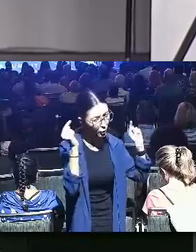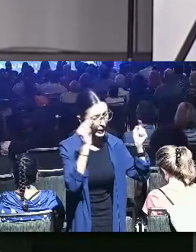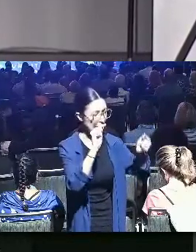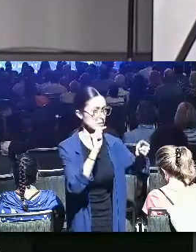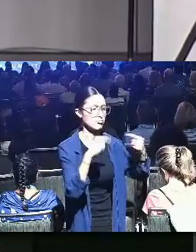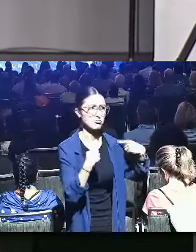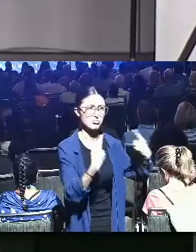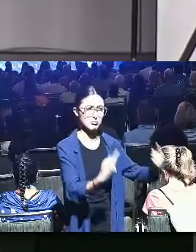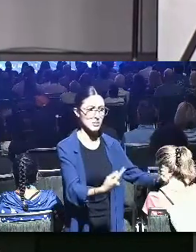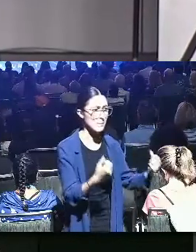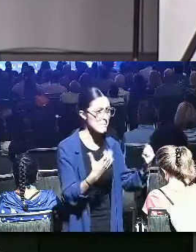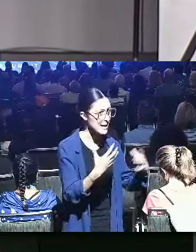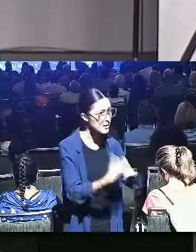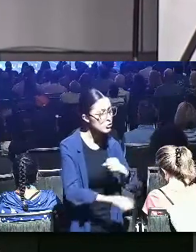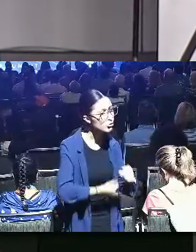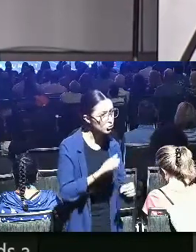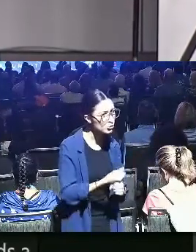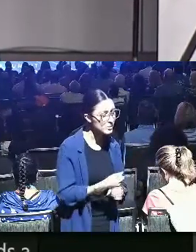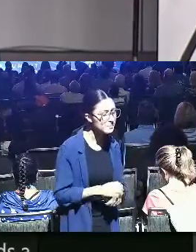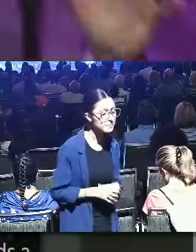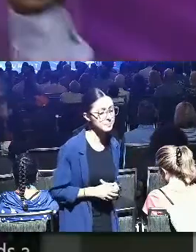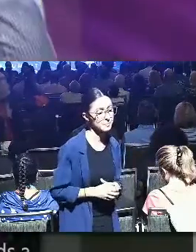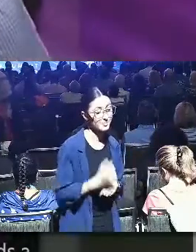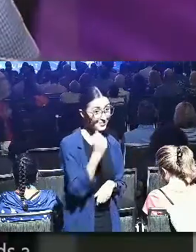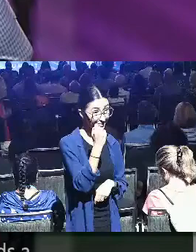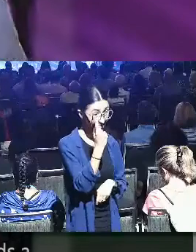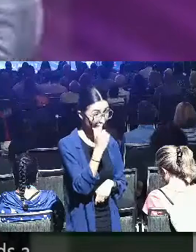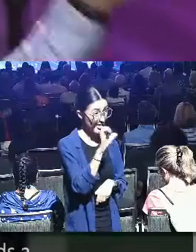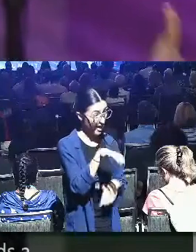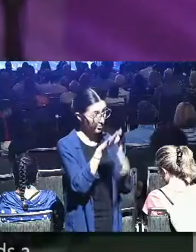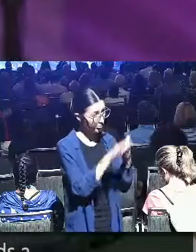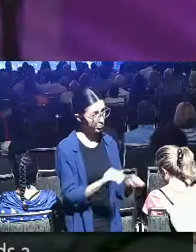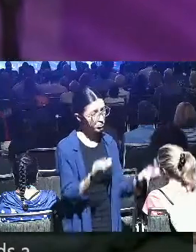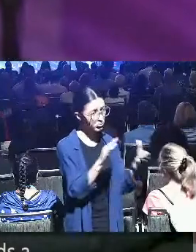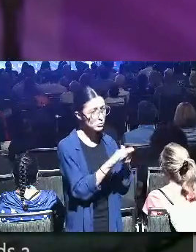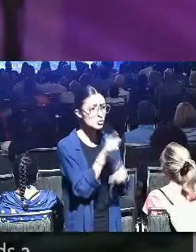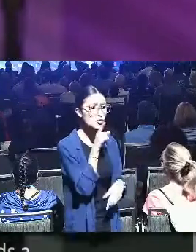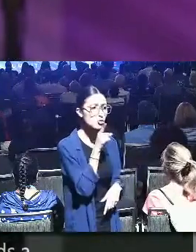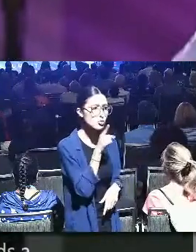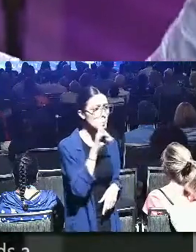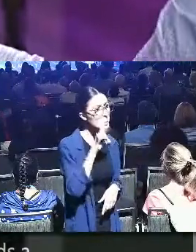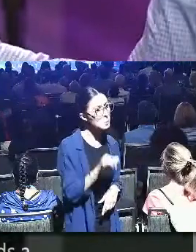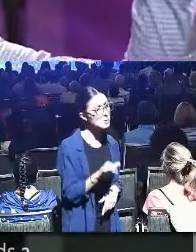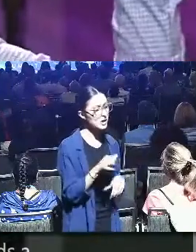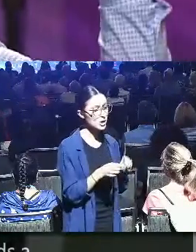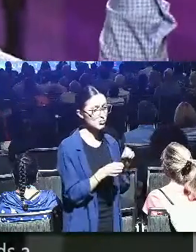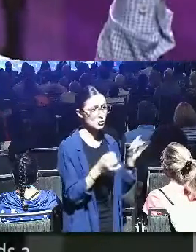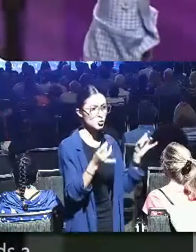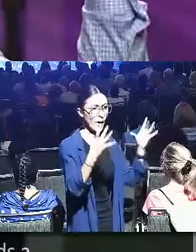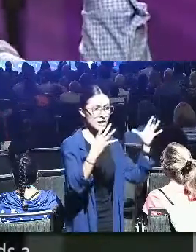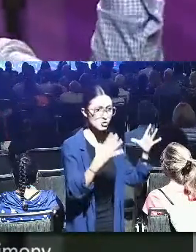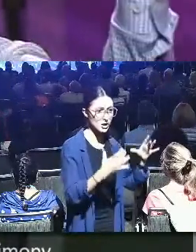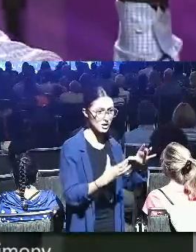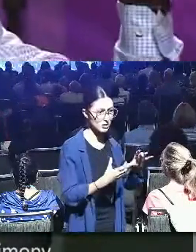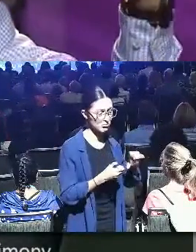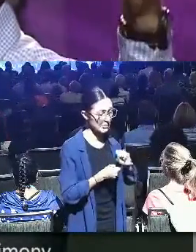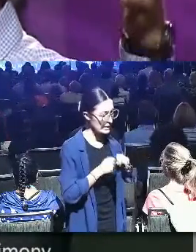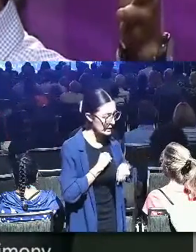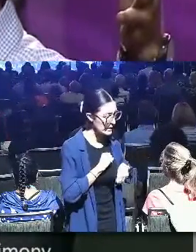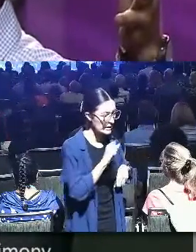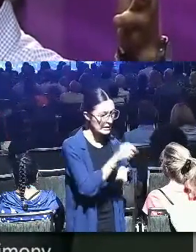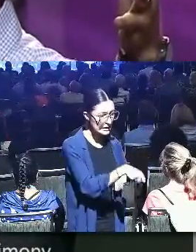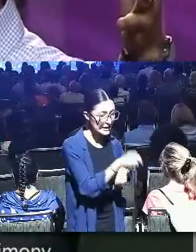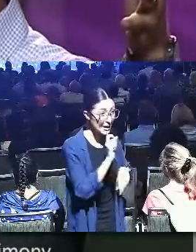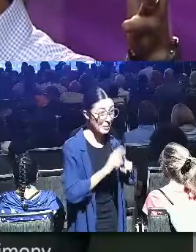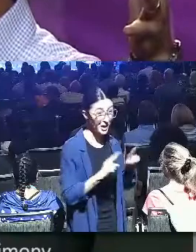God, it reads a bit like a tragedy. But I'm standing before you today as a testimony to say, God is as good as he has ever